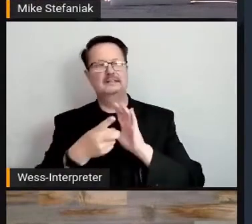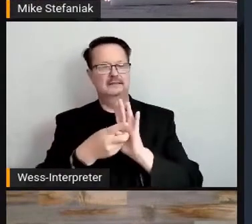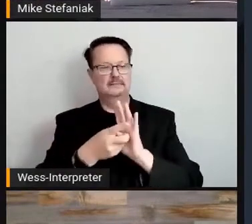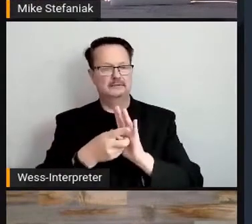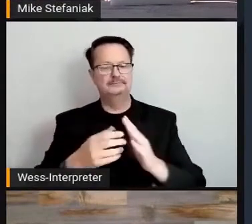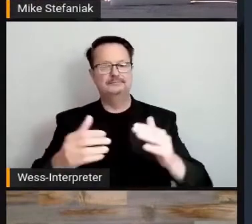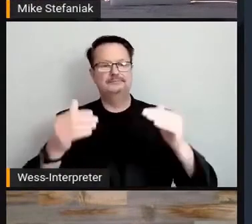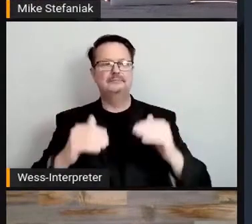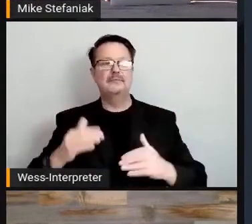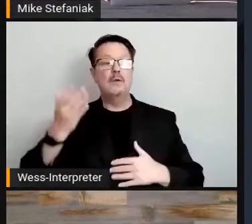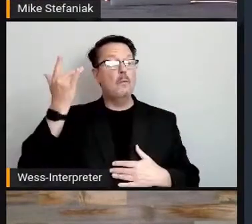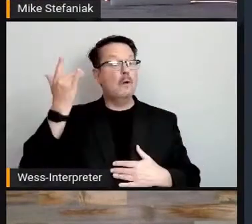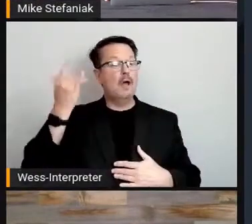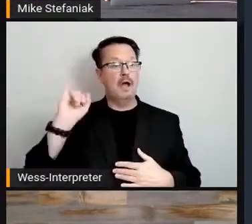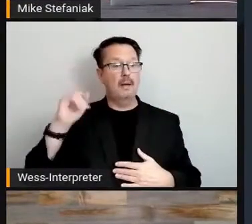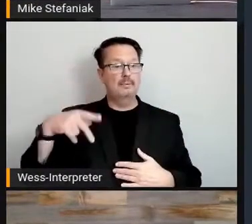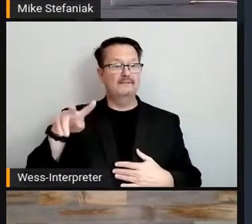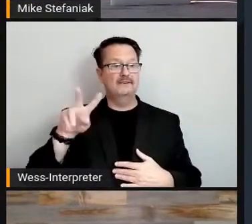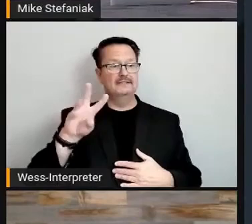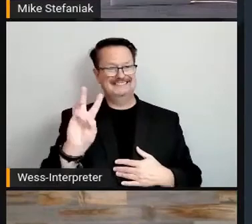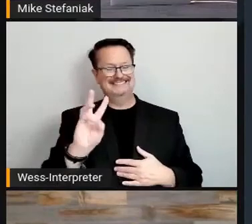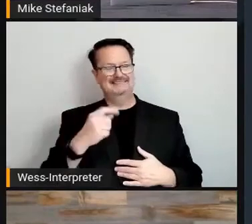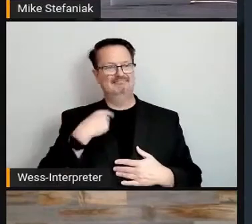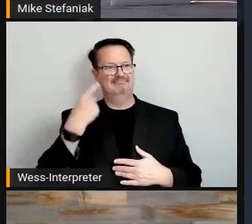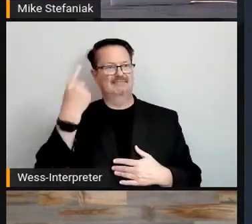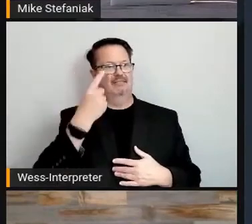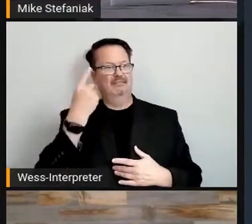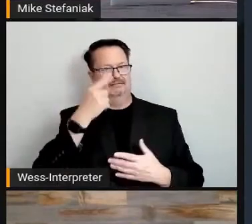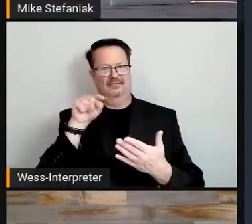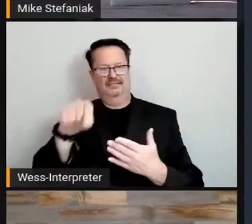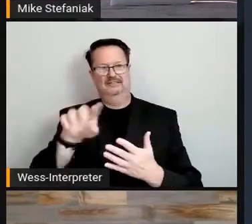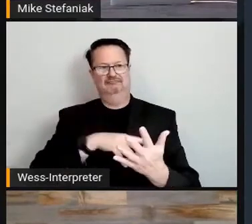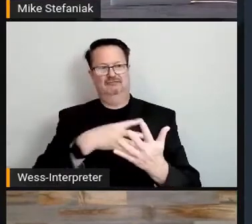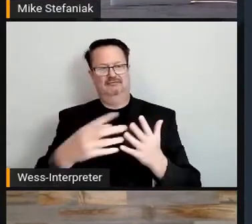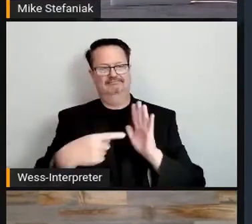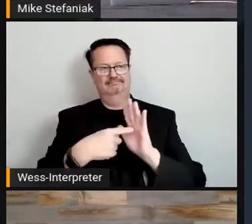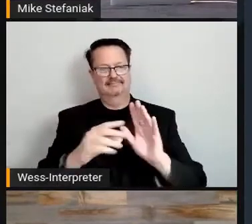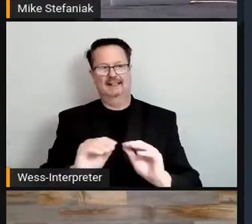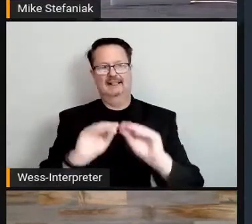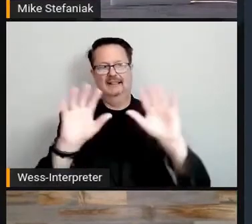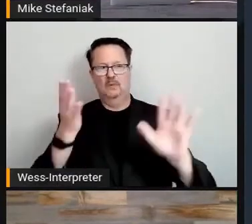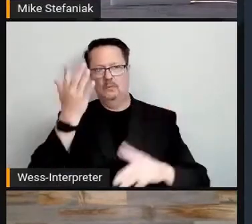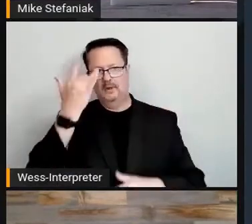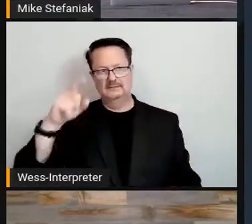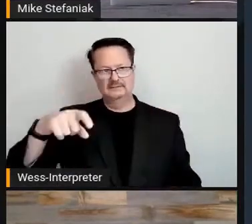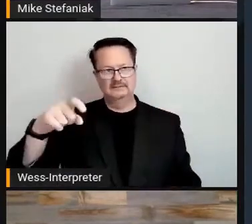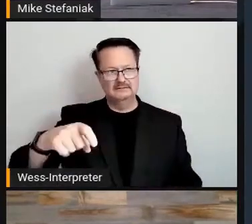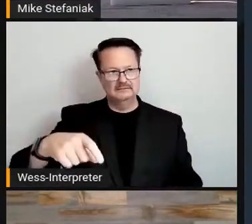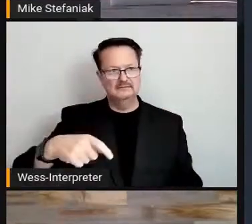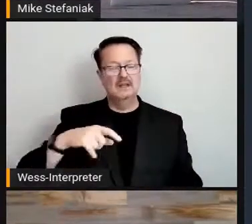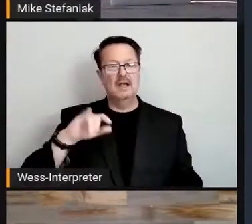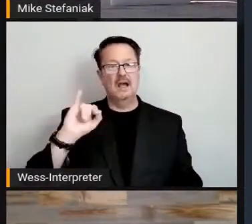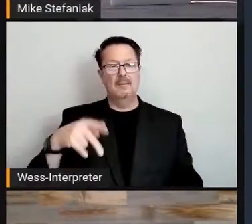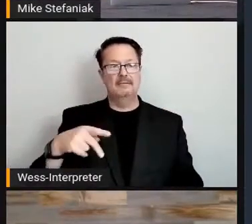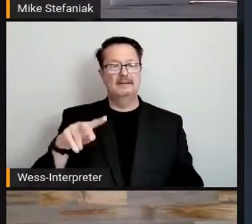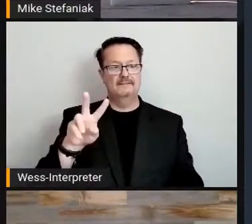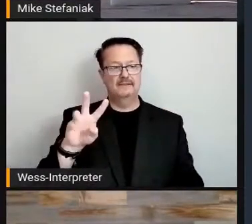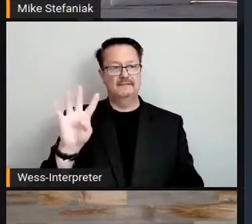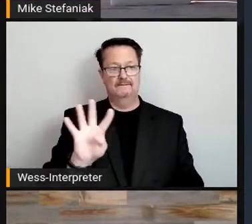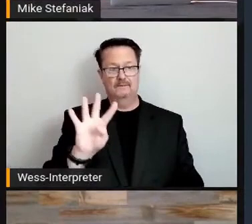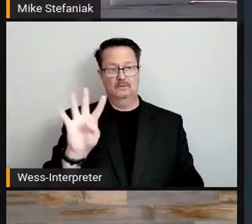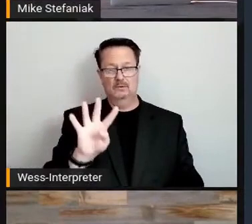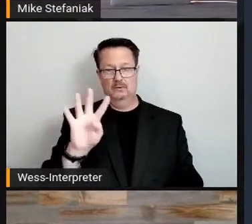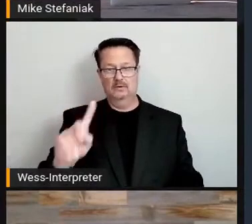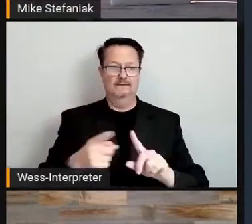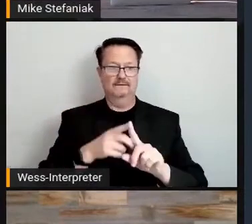Why IPv6? I think this graph makes it pretty clear why we need it. When IPv4 was